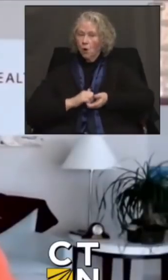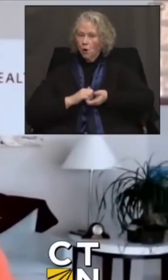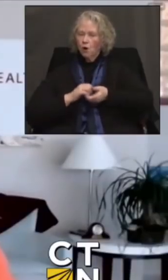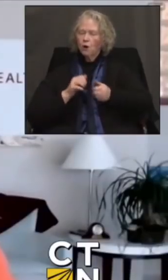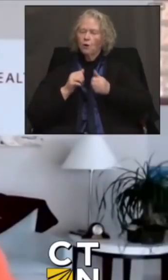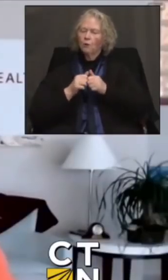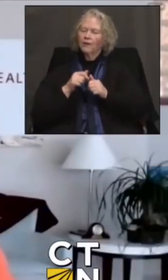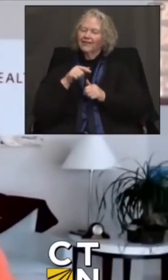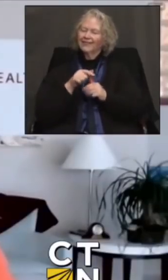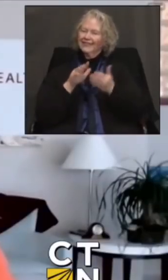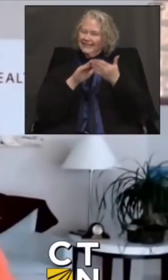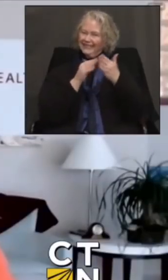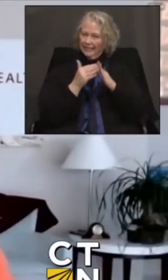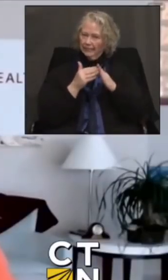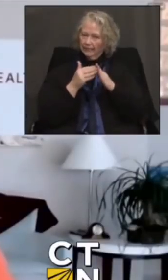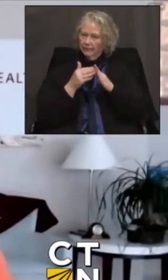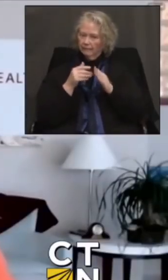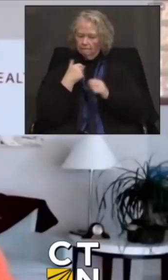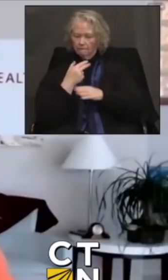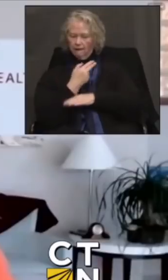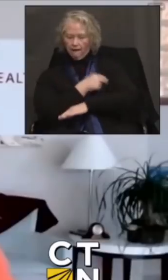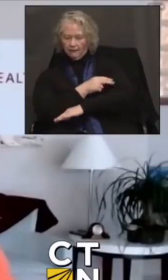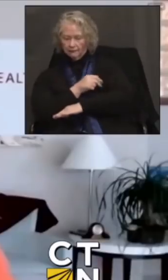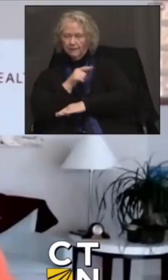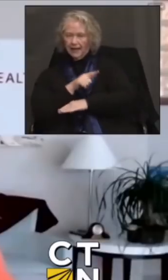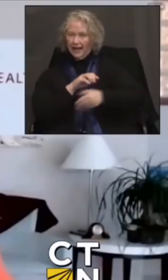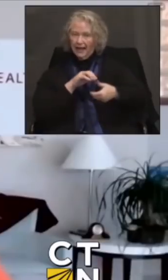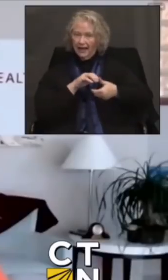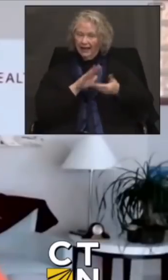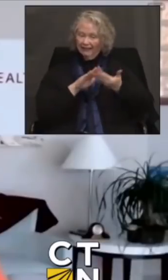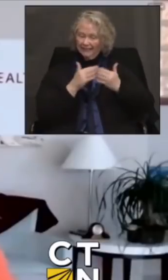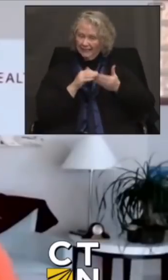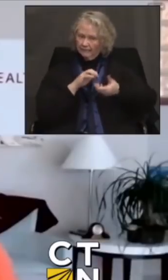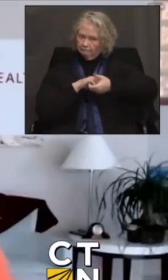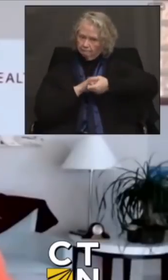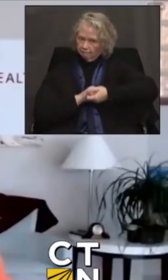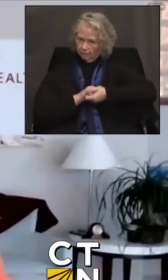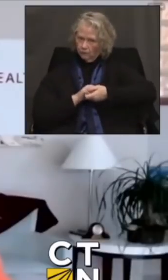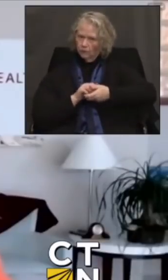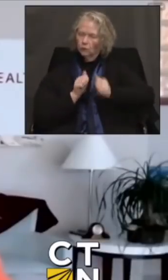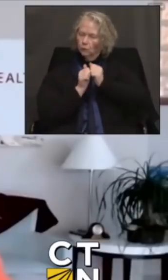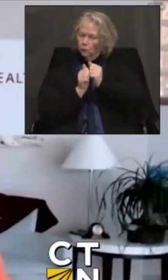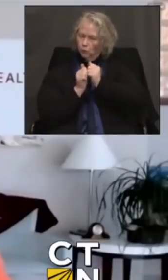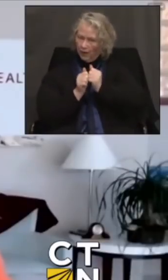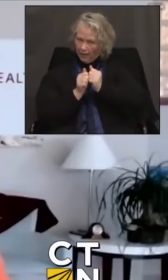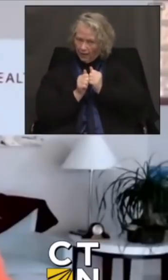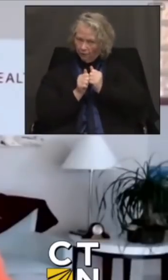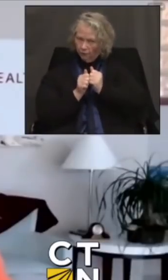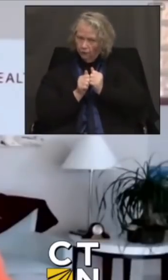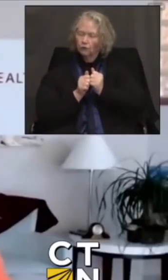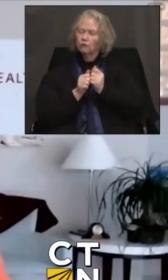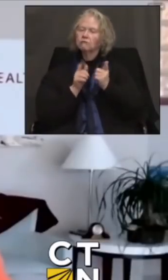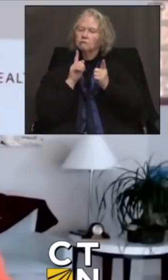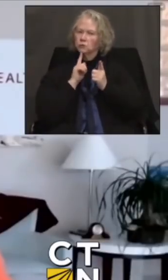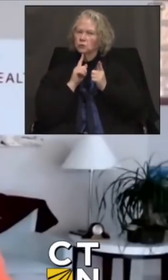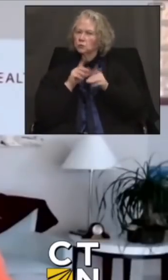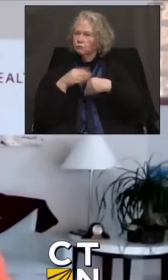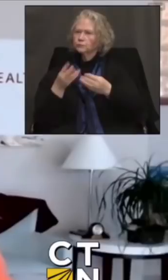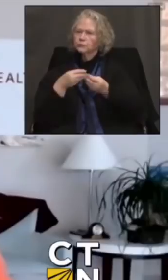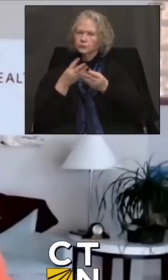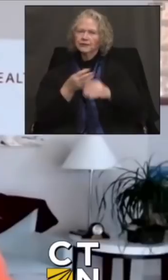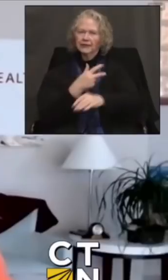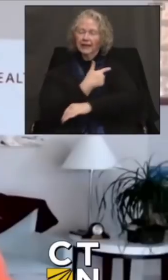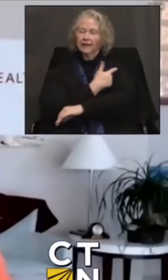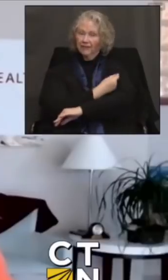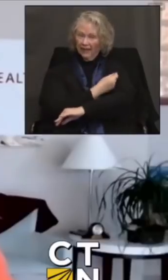Stamford instead of operating parallel clinics to distribute vaccine. We worked together, and that has helped